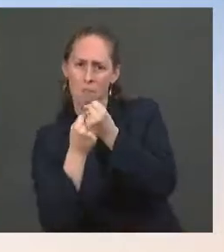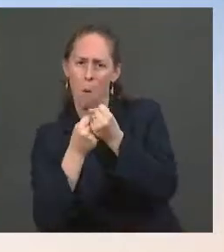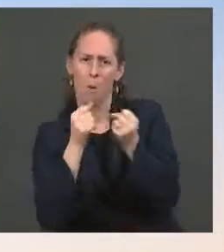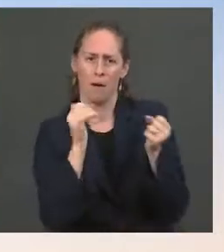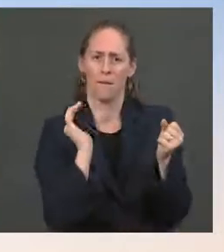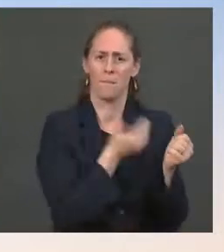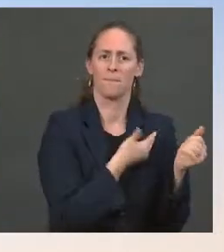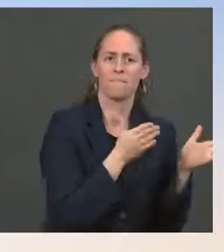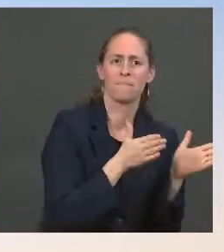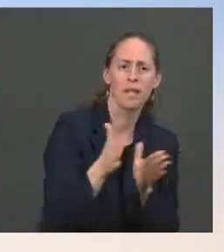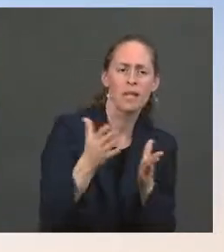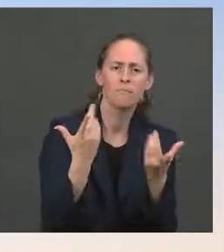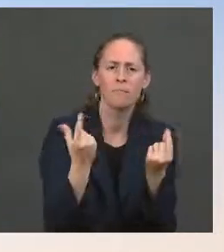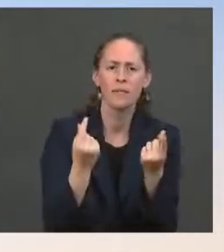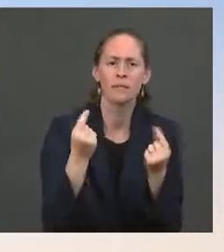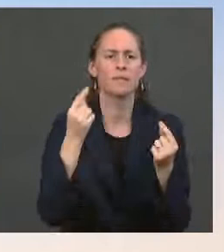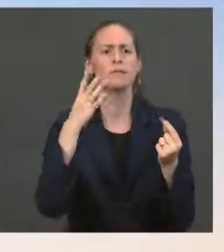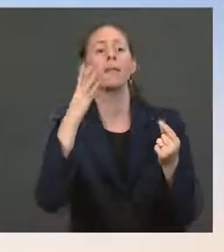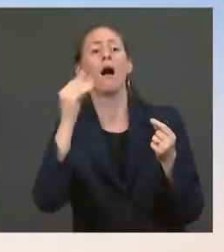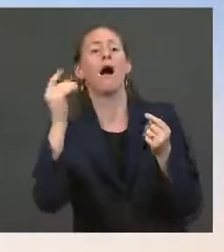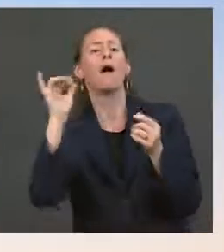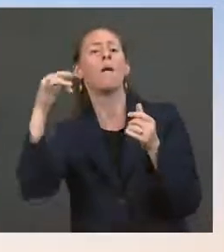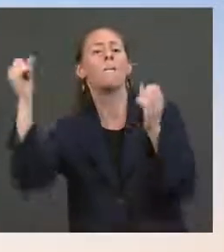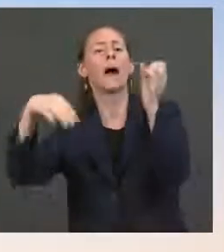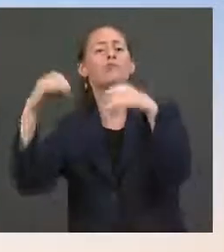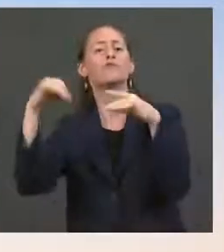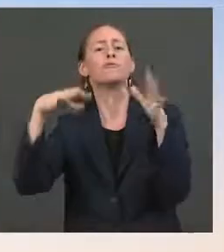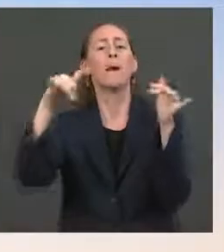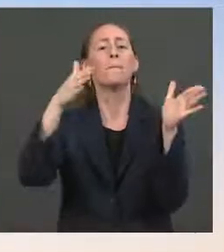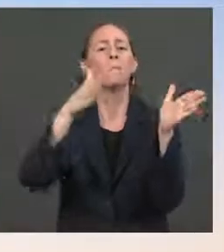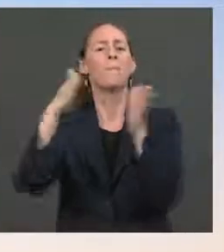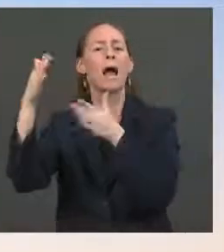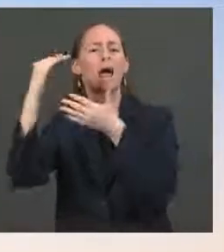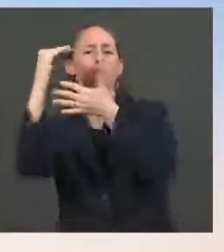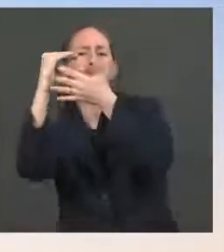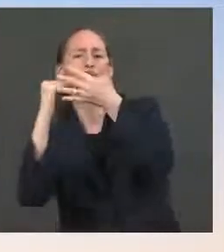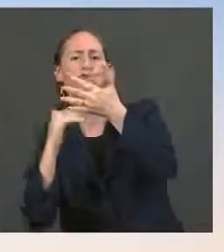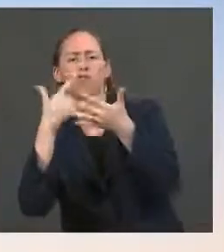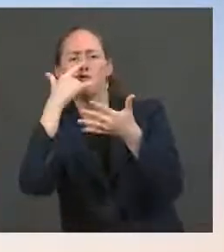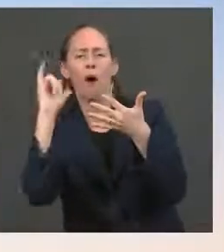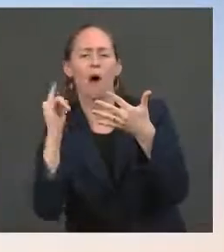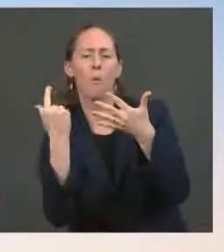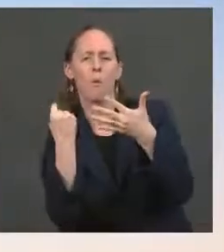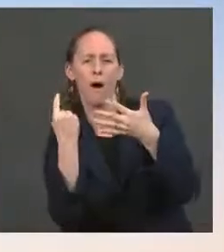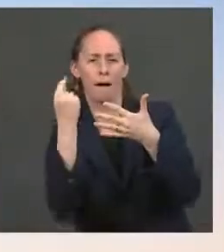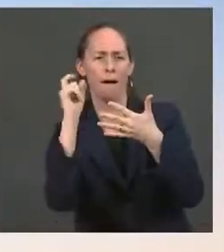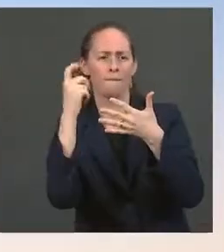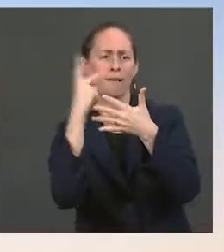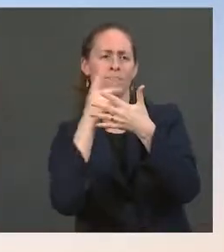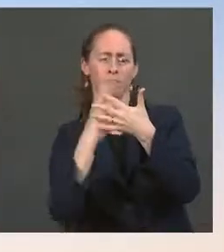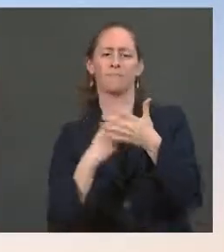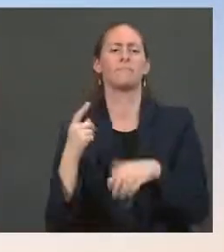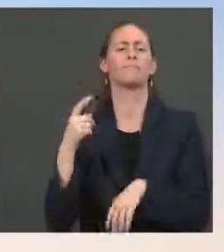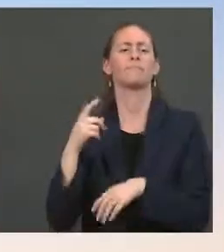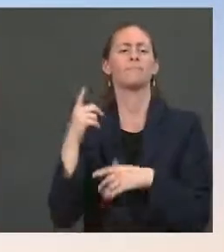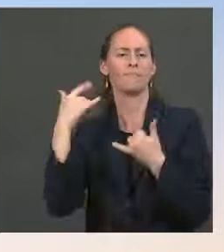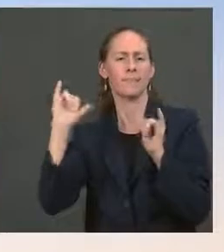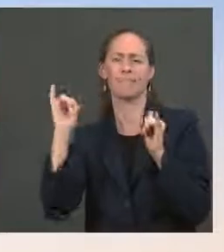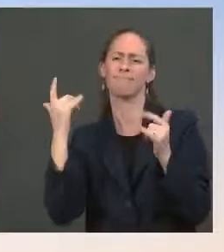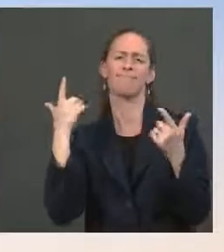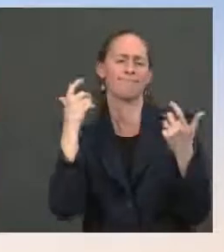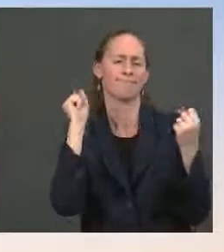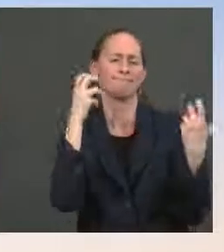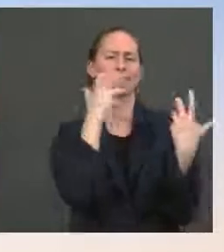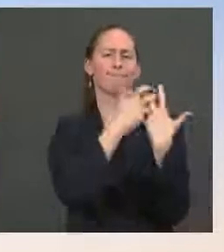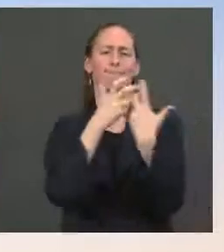what a package would look like. So the president's going to continue to work with a range of members from across the Democratic caucus. And just on one other topic, I'm